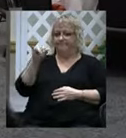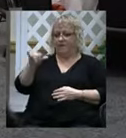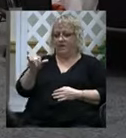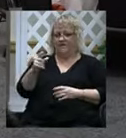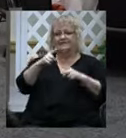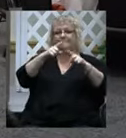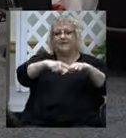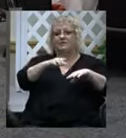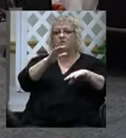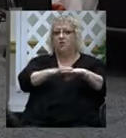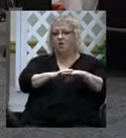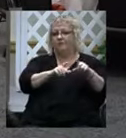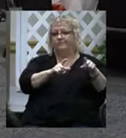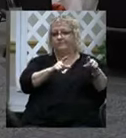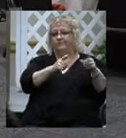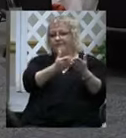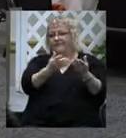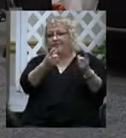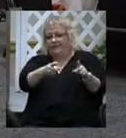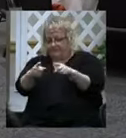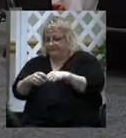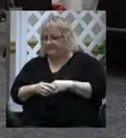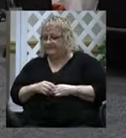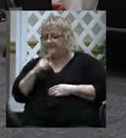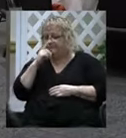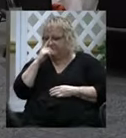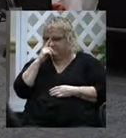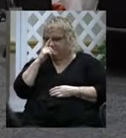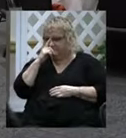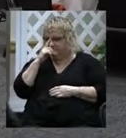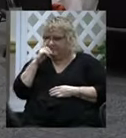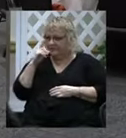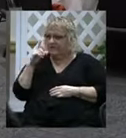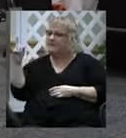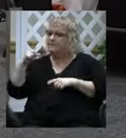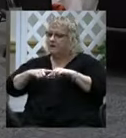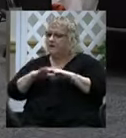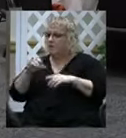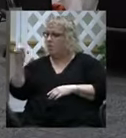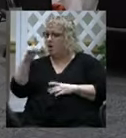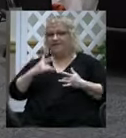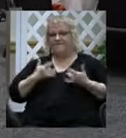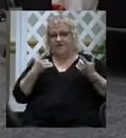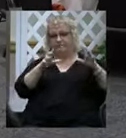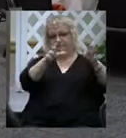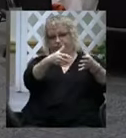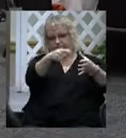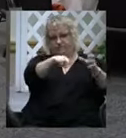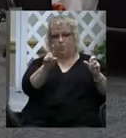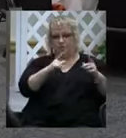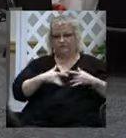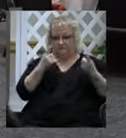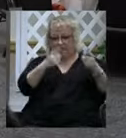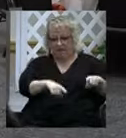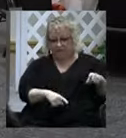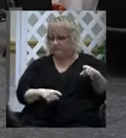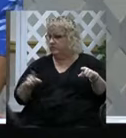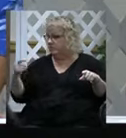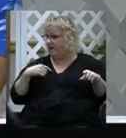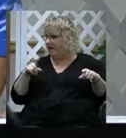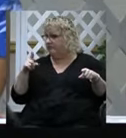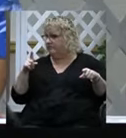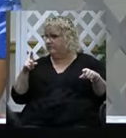it depends on several factors. I mean, one of the things is perhaps where the event is taking place. Perhaps you have data language